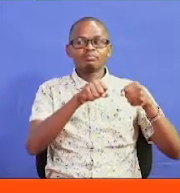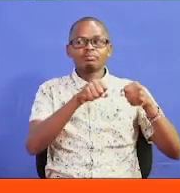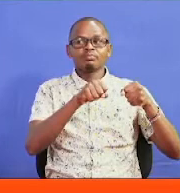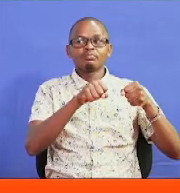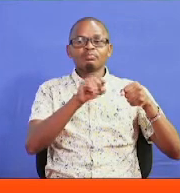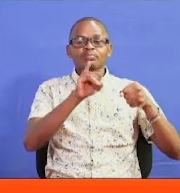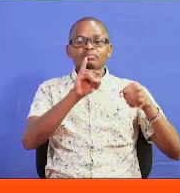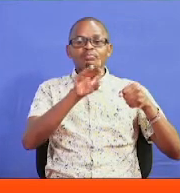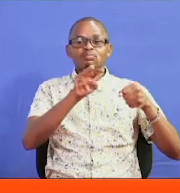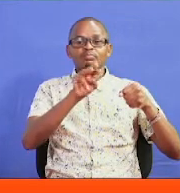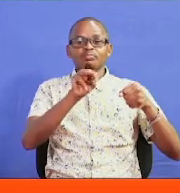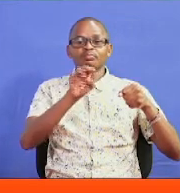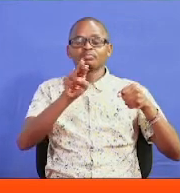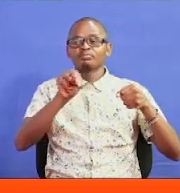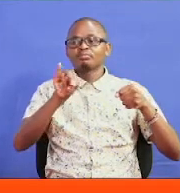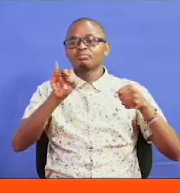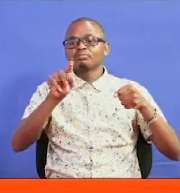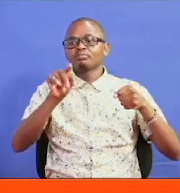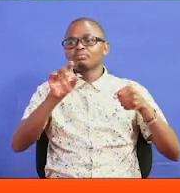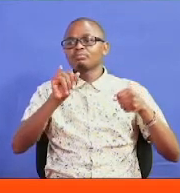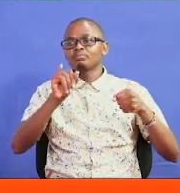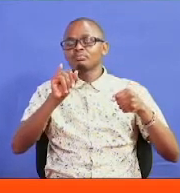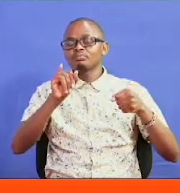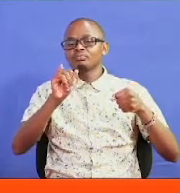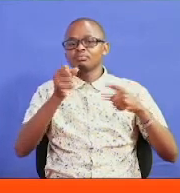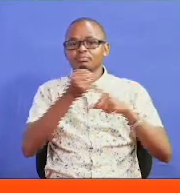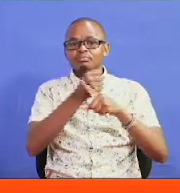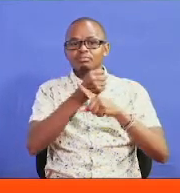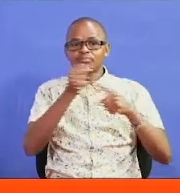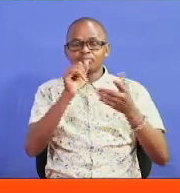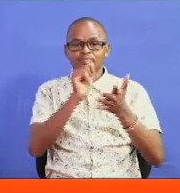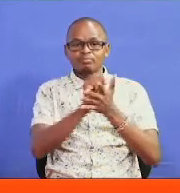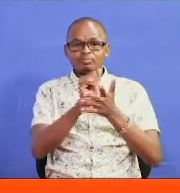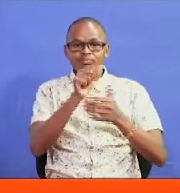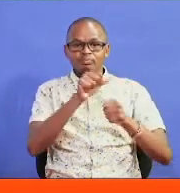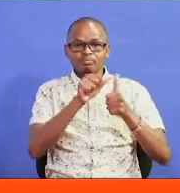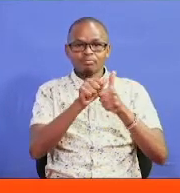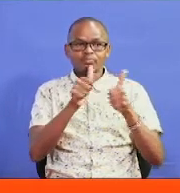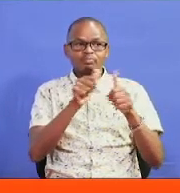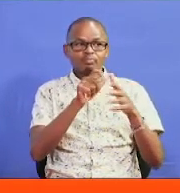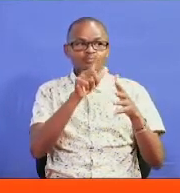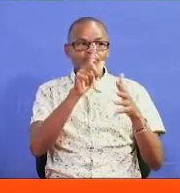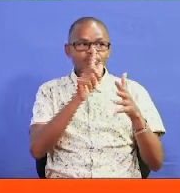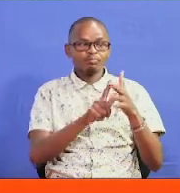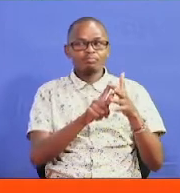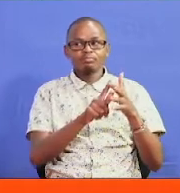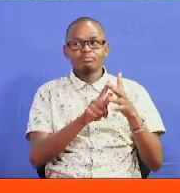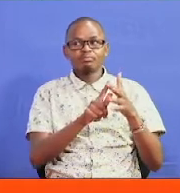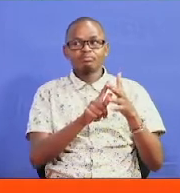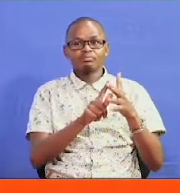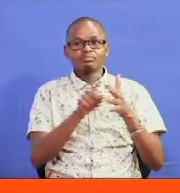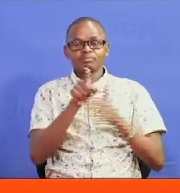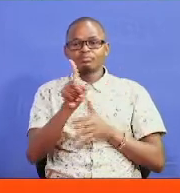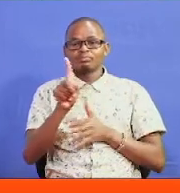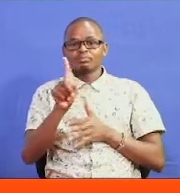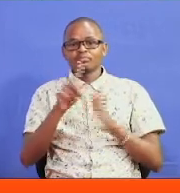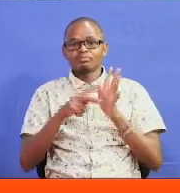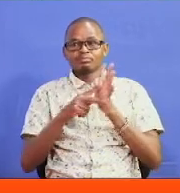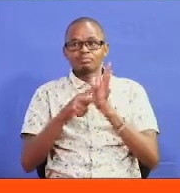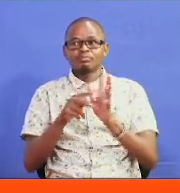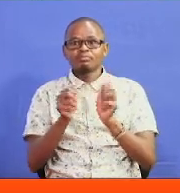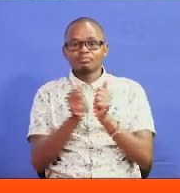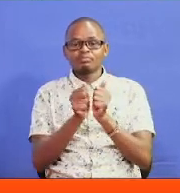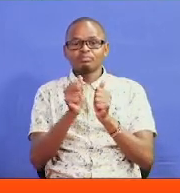your immunity cannot be able to fight that actively. Then of course you now present